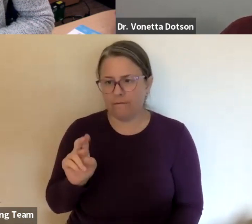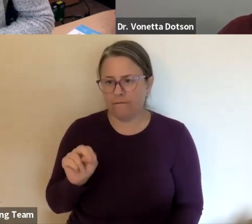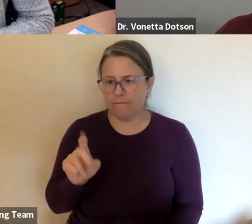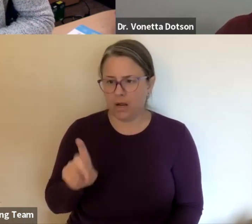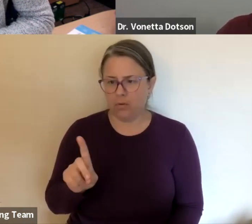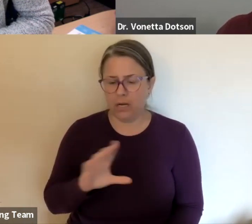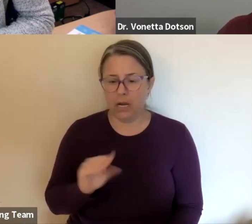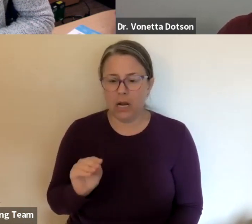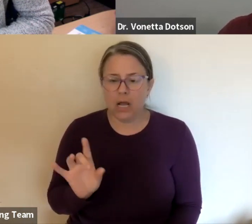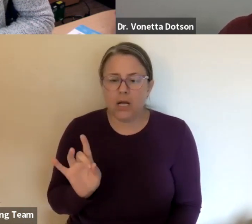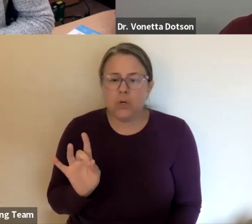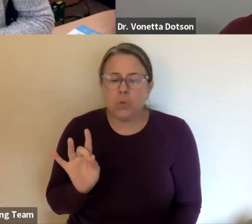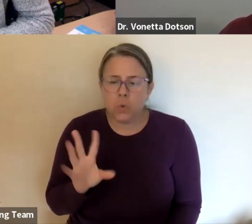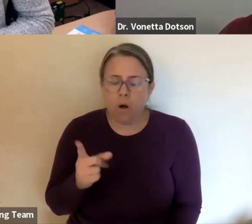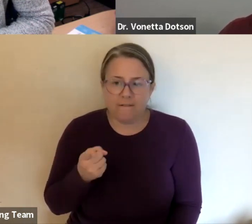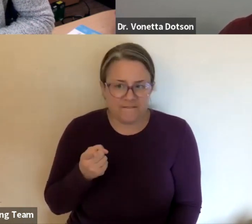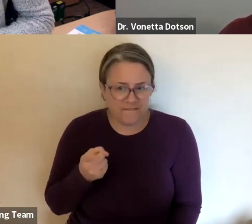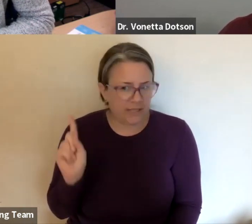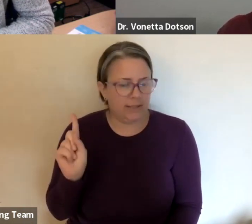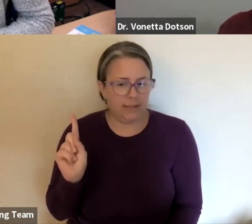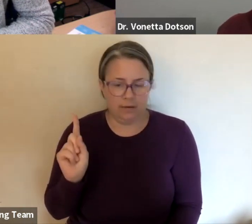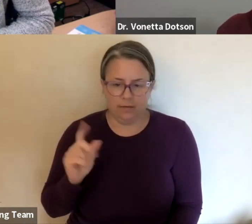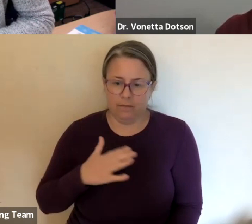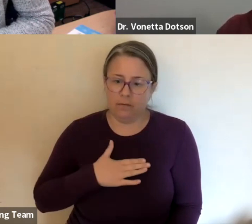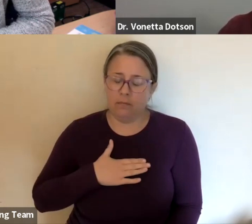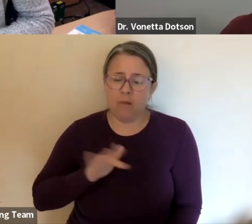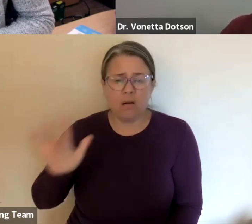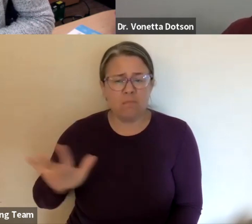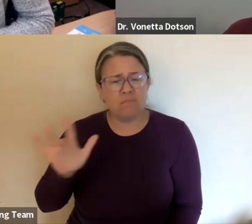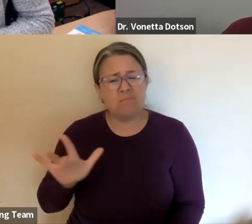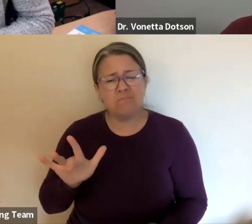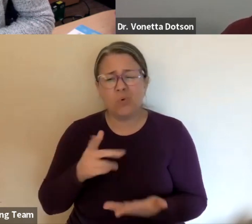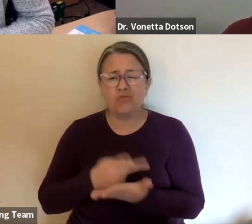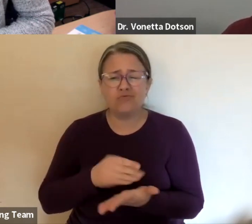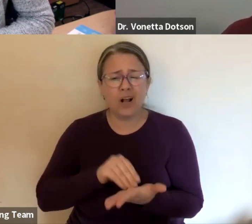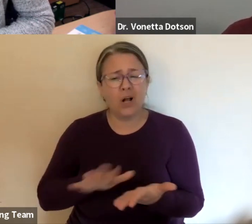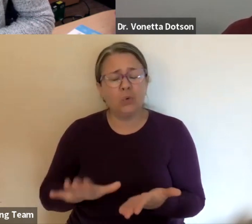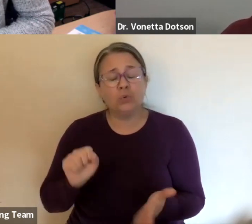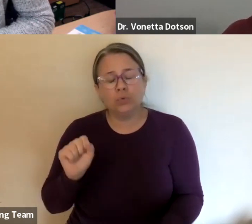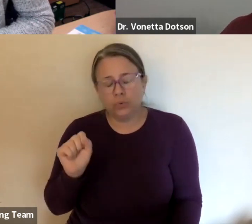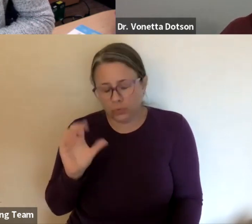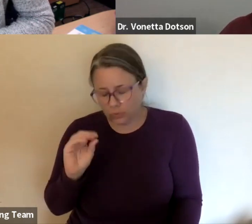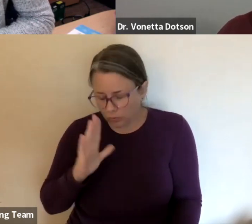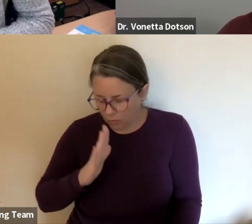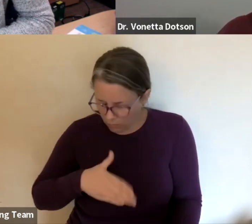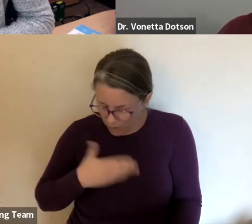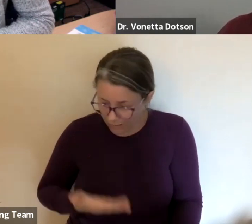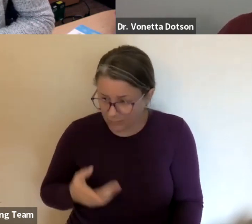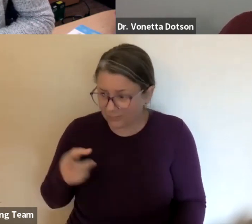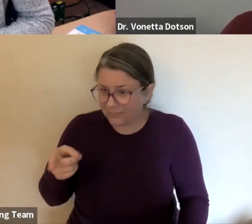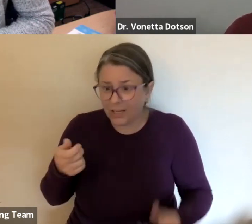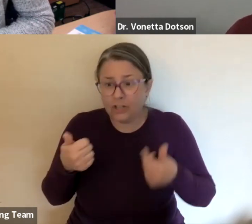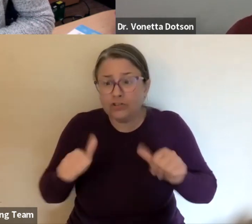student having someone accuse you of these kinds of things when you're trying to do research to actually help a really vulnerable group. So